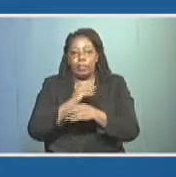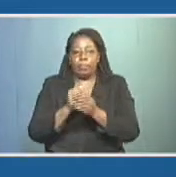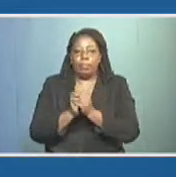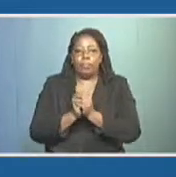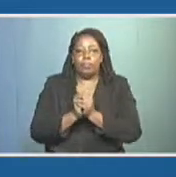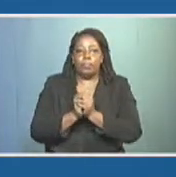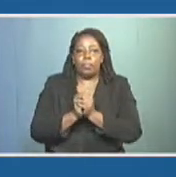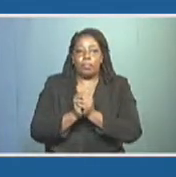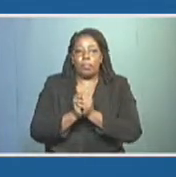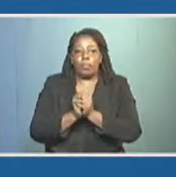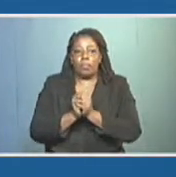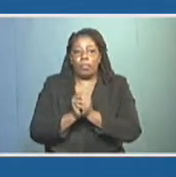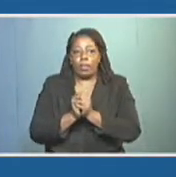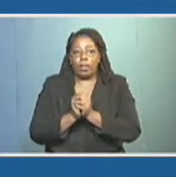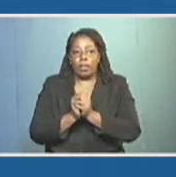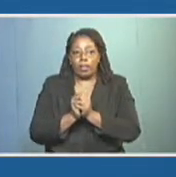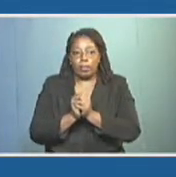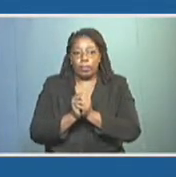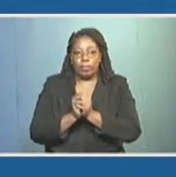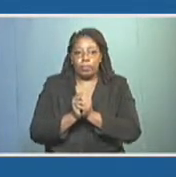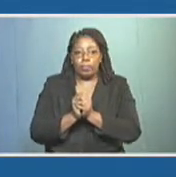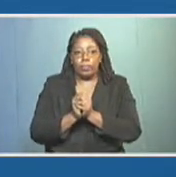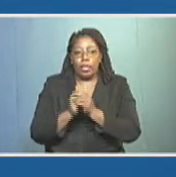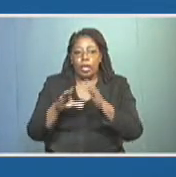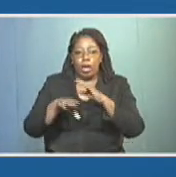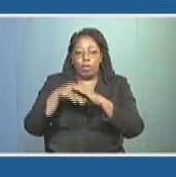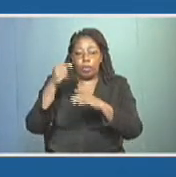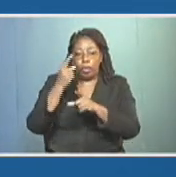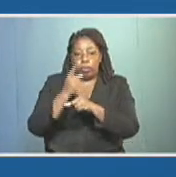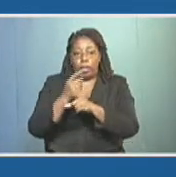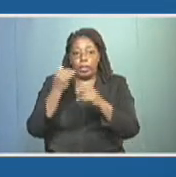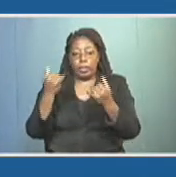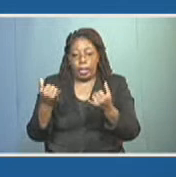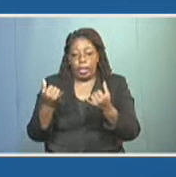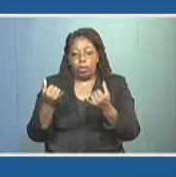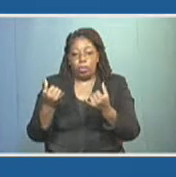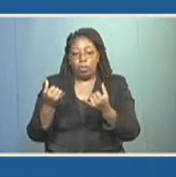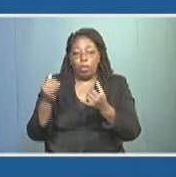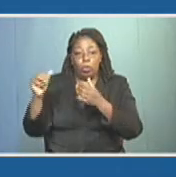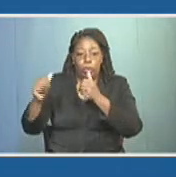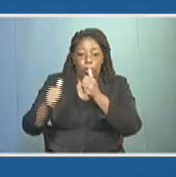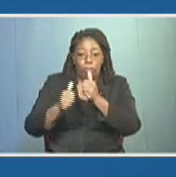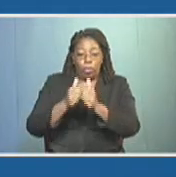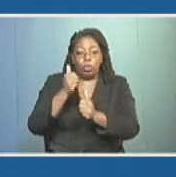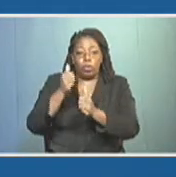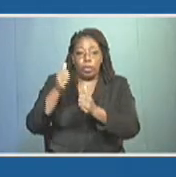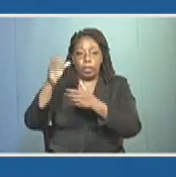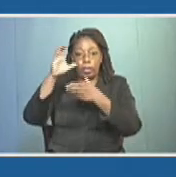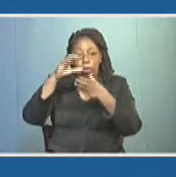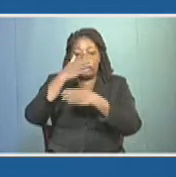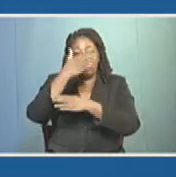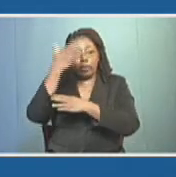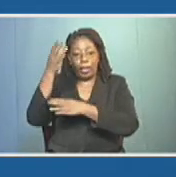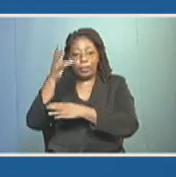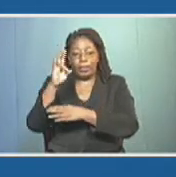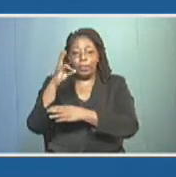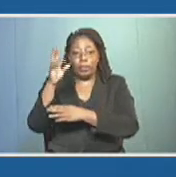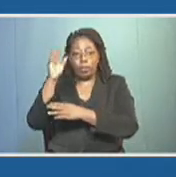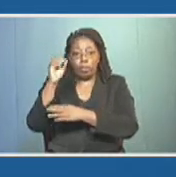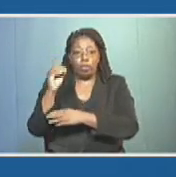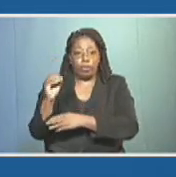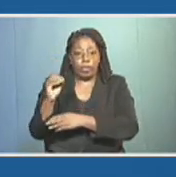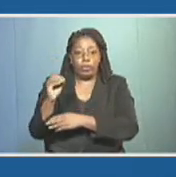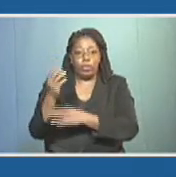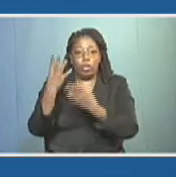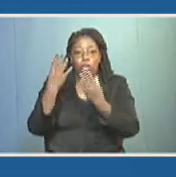Basil. Good evening, Makishla. Outside of our studios, we are under mostly cloudy skies, temperature at 77 degrees,